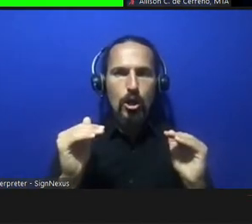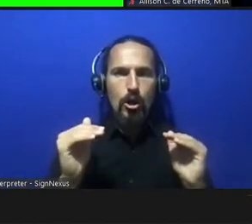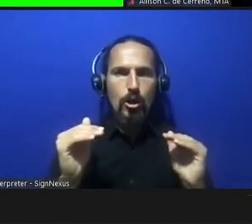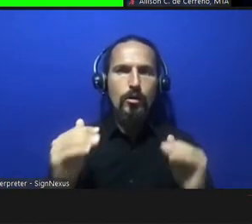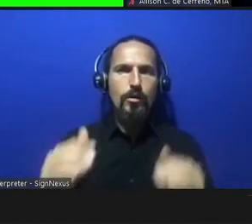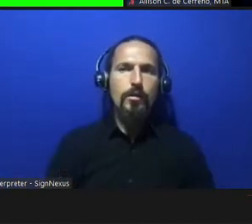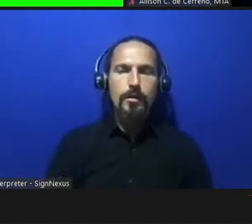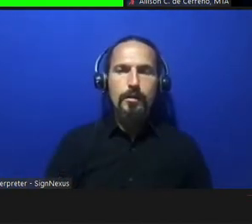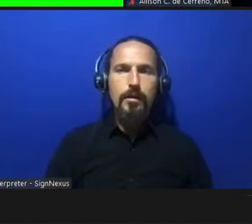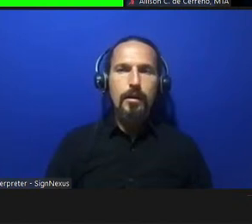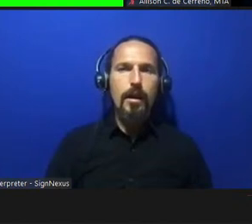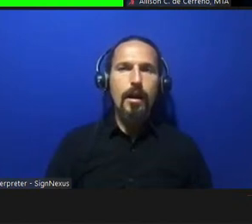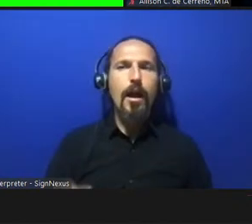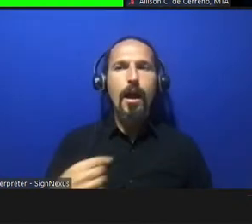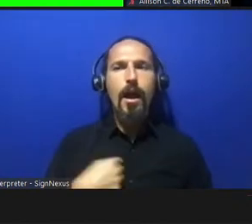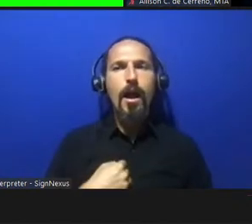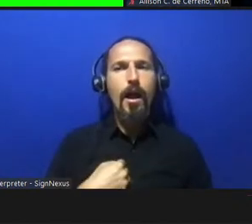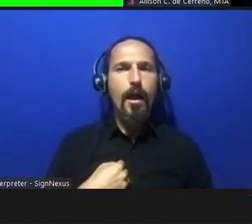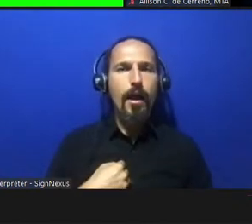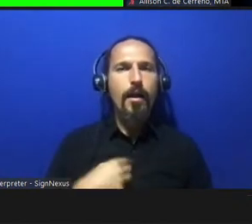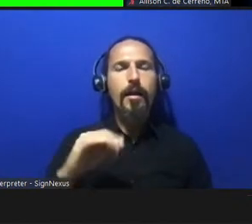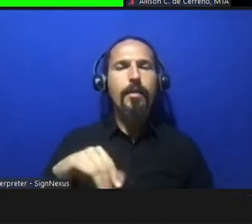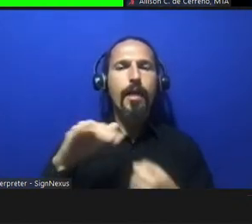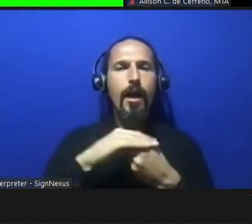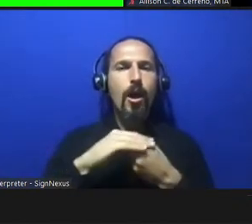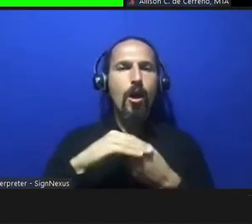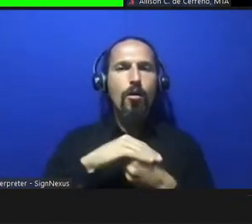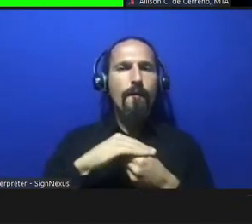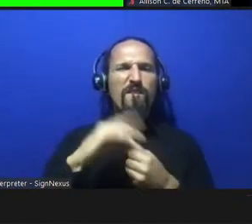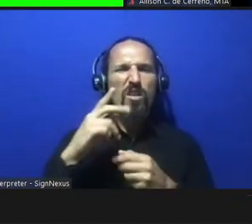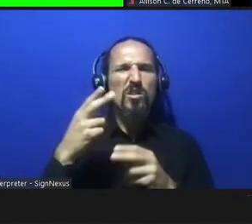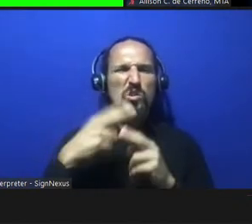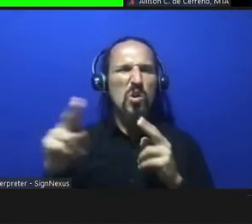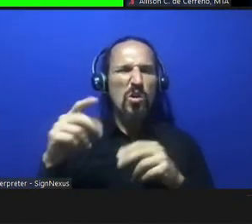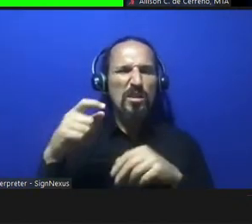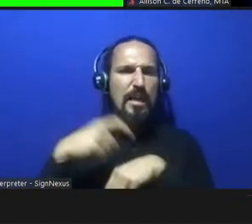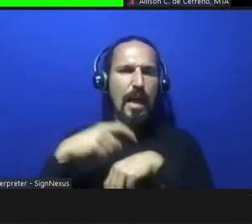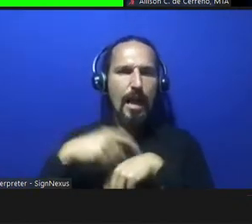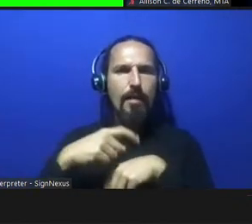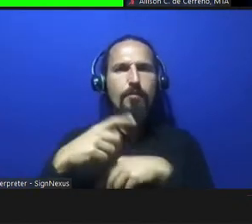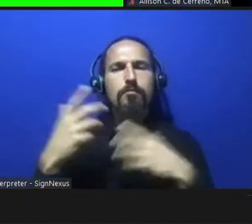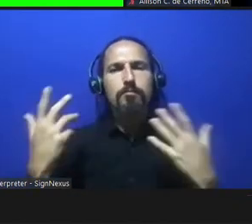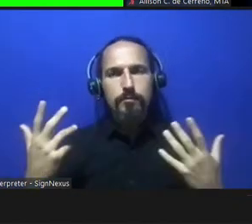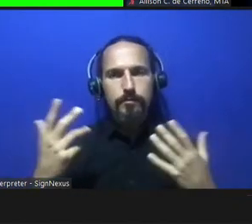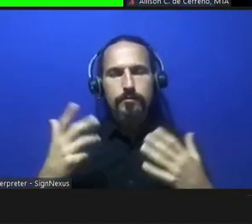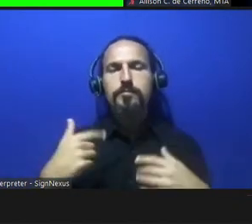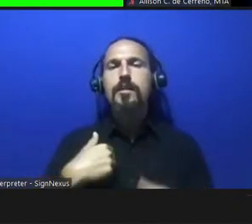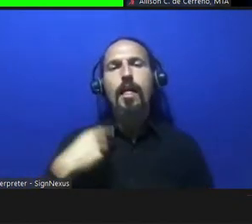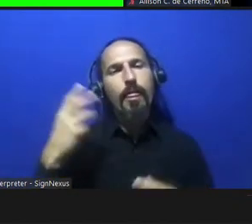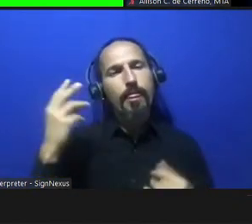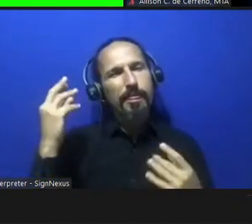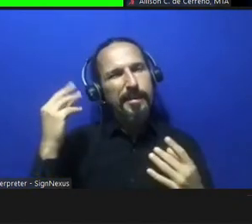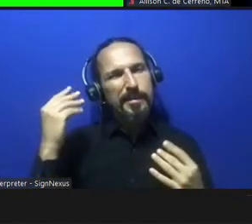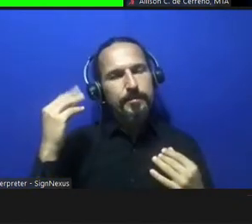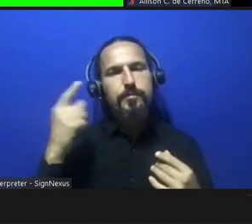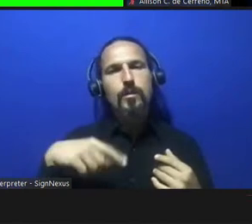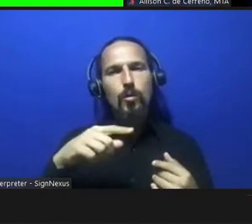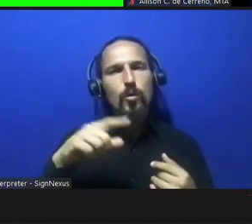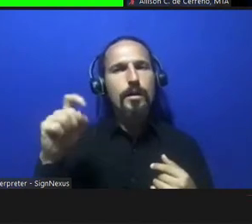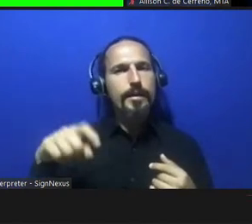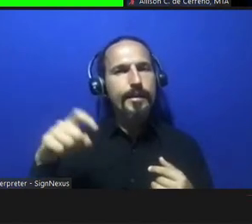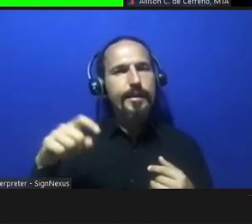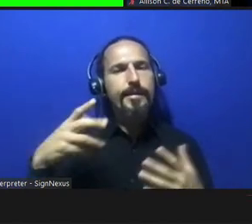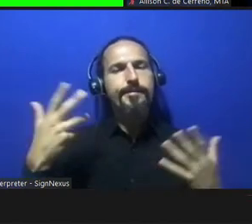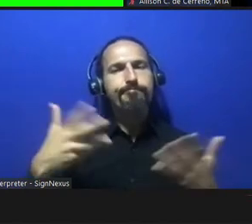to i'm only in the area for just a moment i think that we need to can